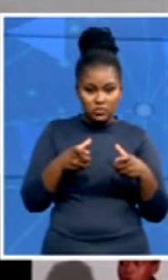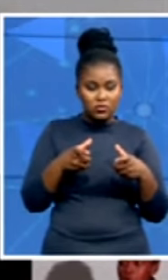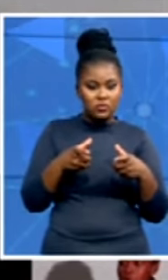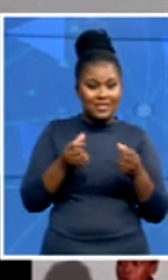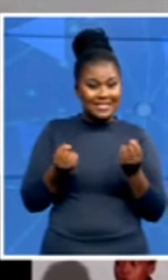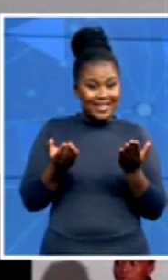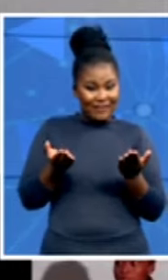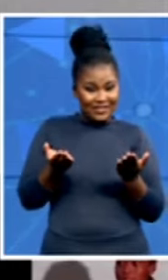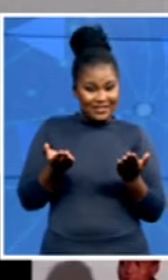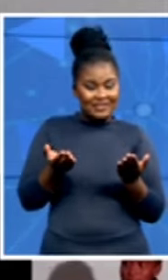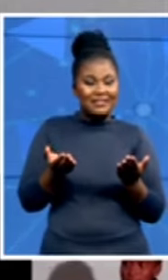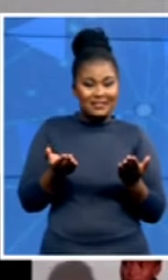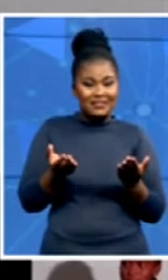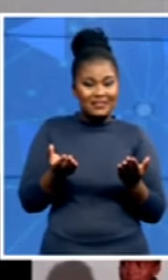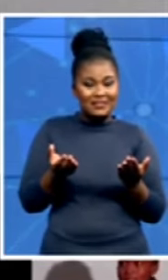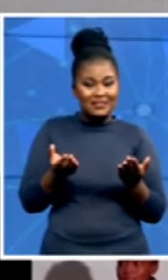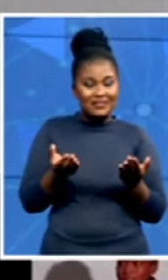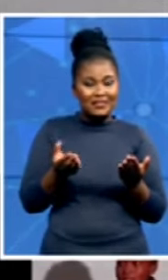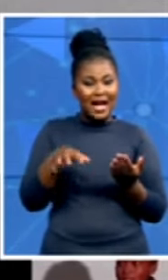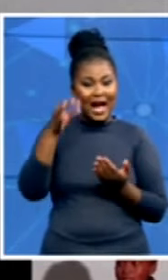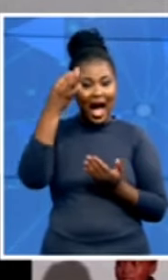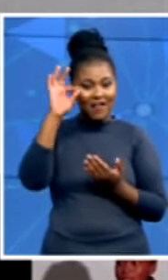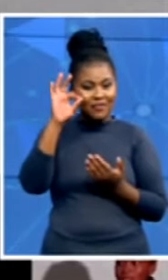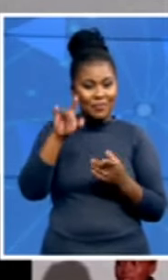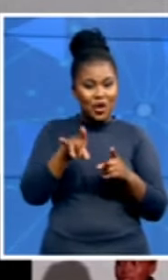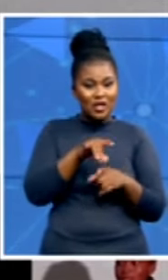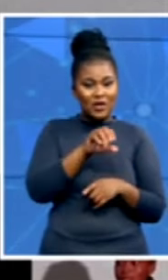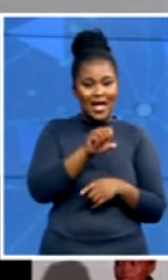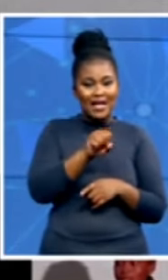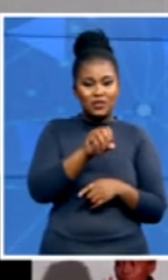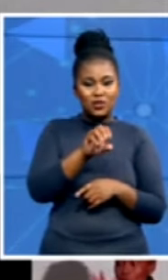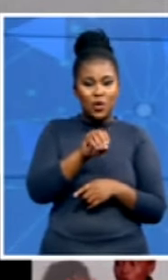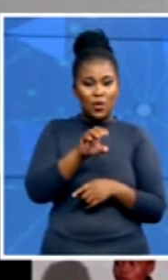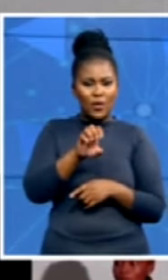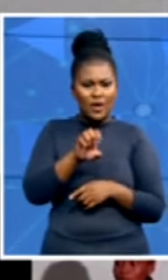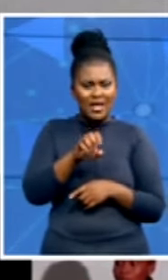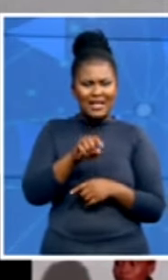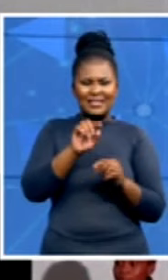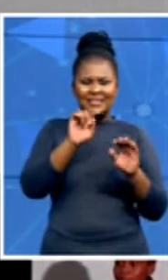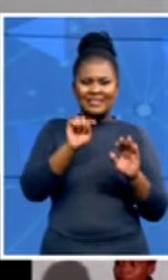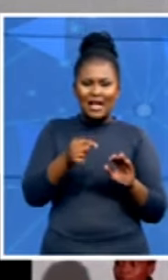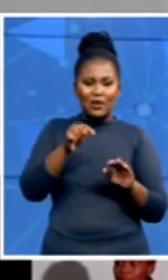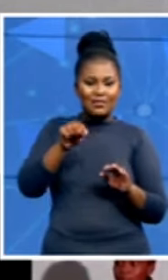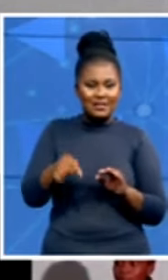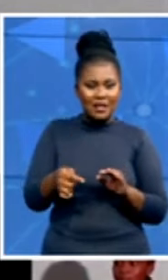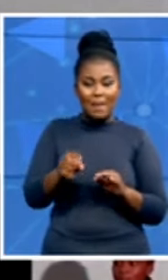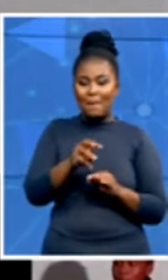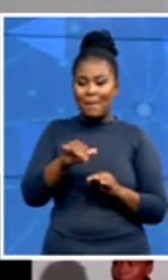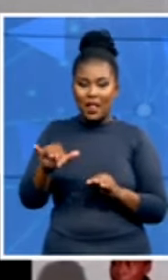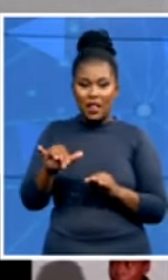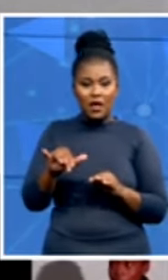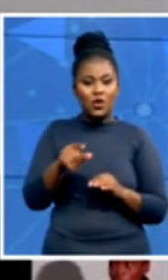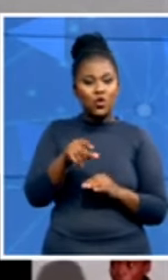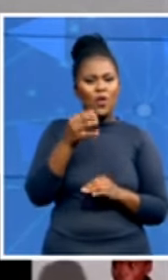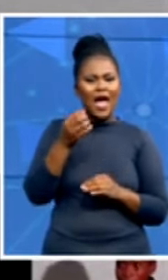across government and SOEs, running in tens and tens of billions of rands. Do you have a comment